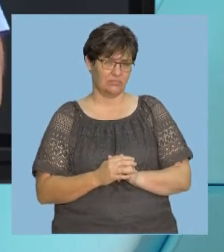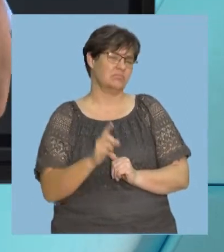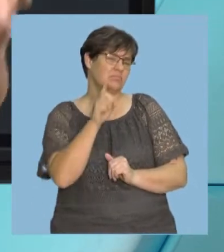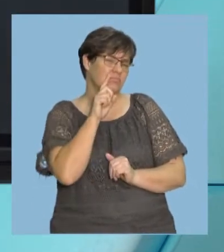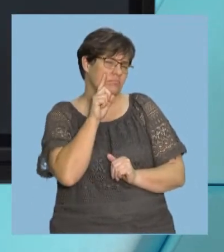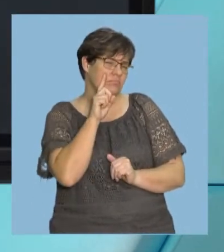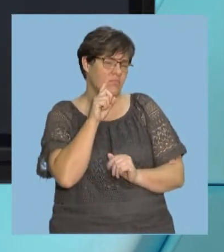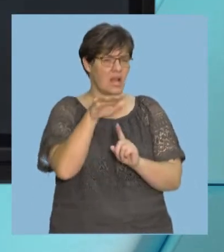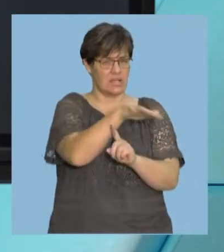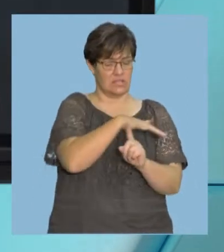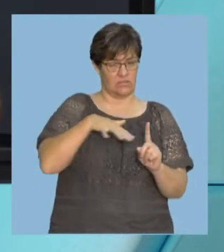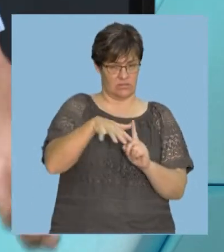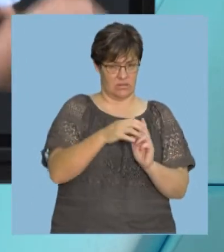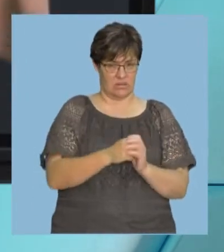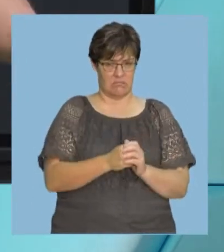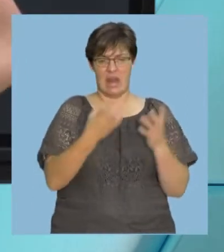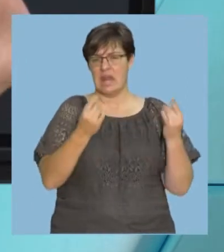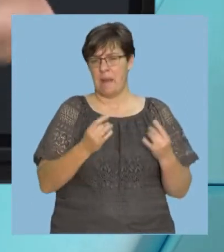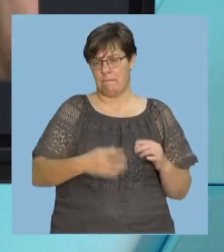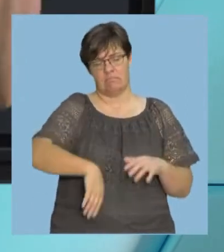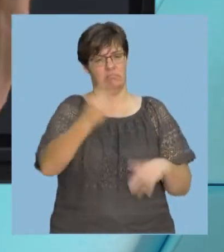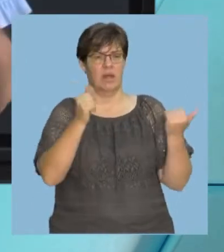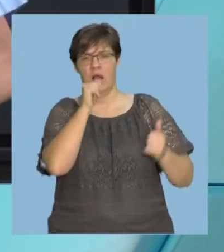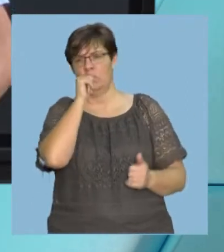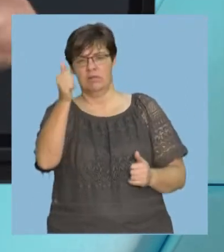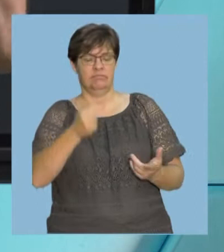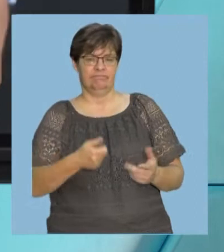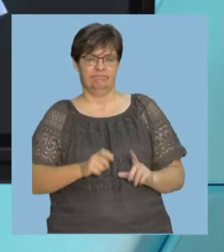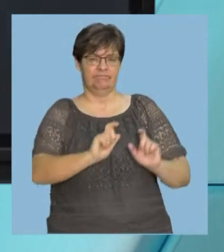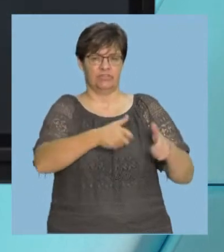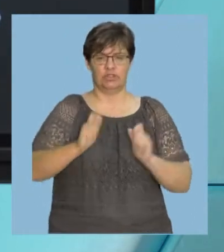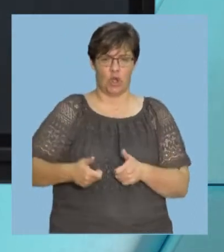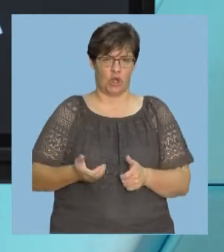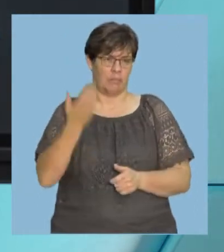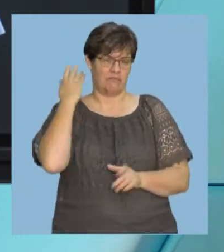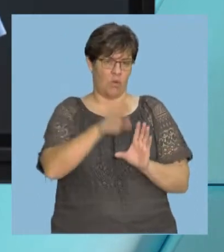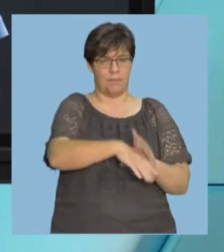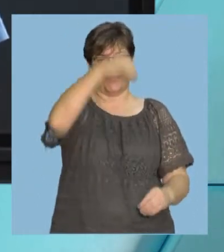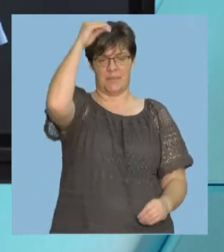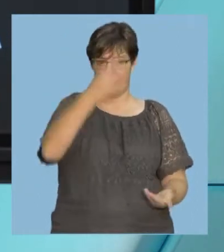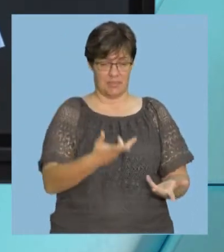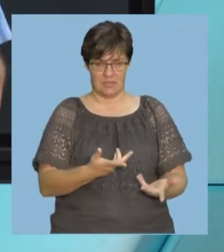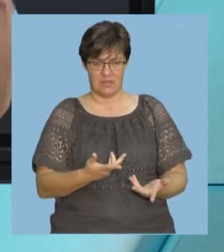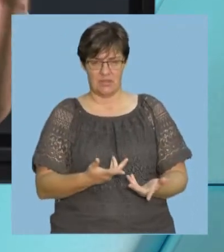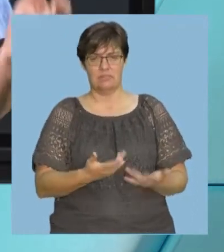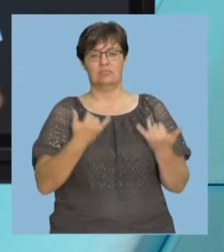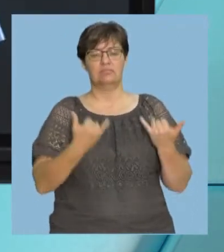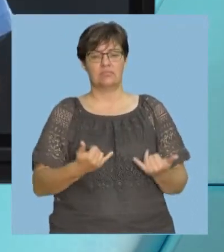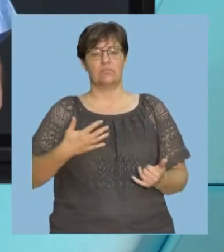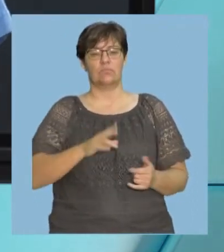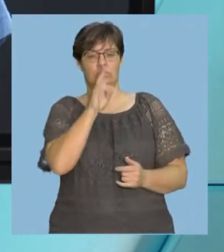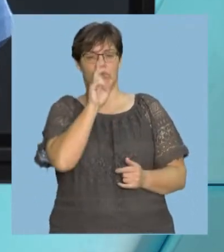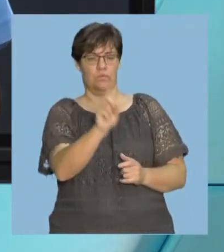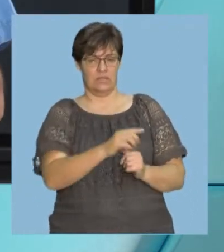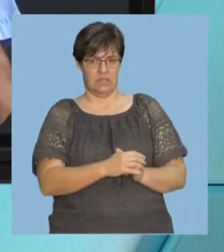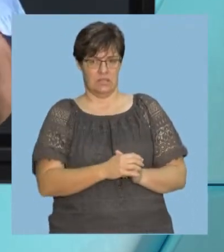little situation. Instead of pulling numbers out or socks out of a bag like I did in a previous lesson, I'm wanting